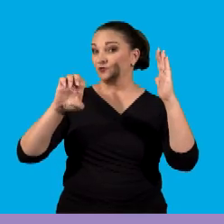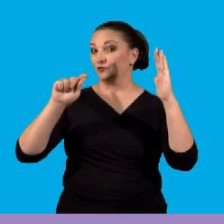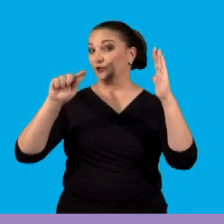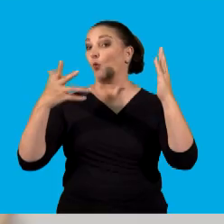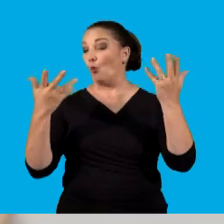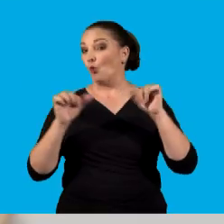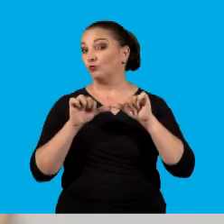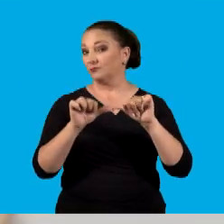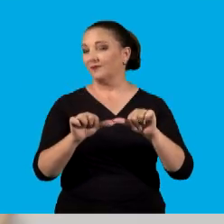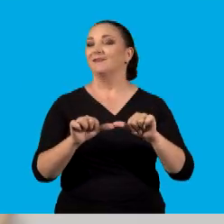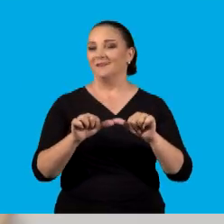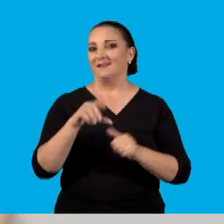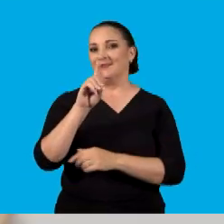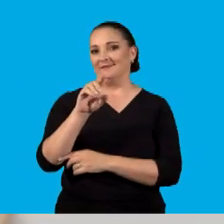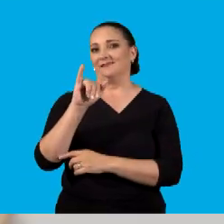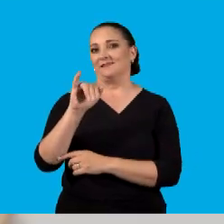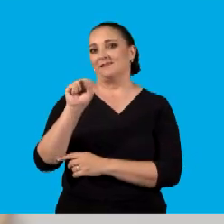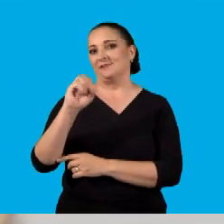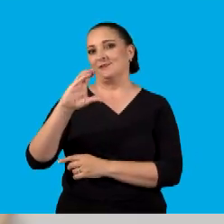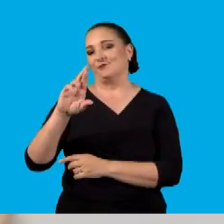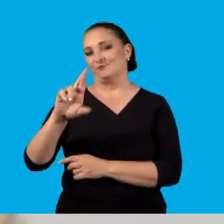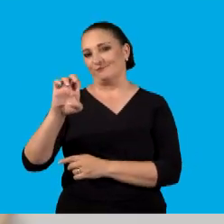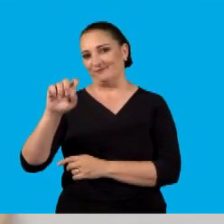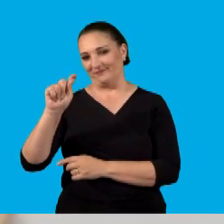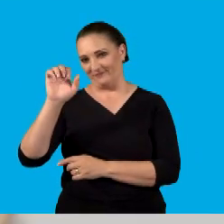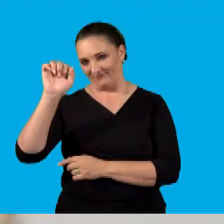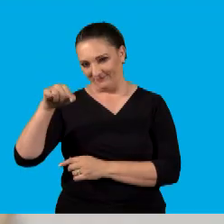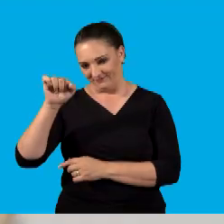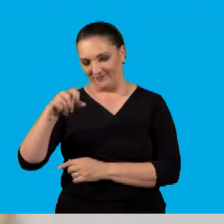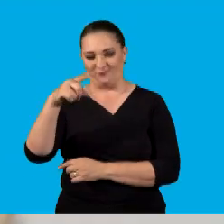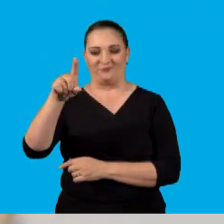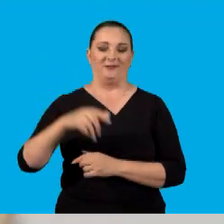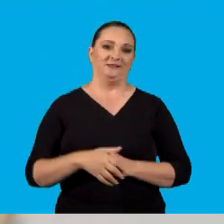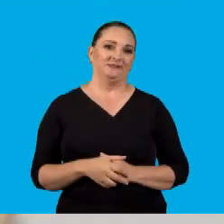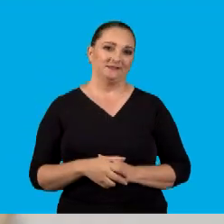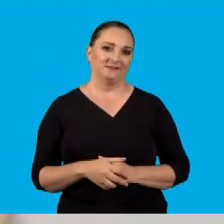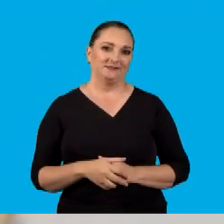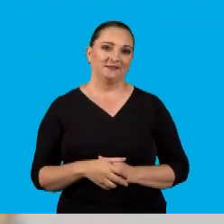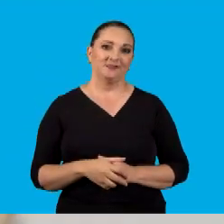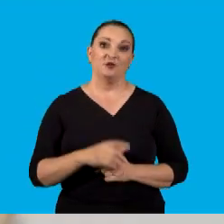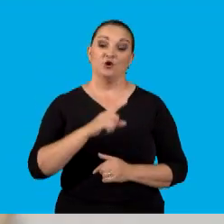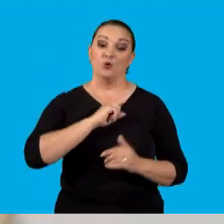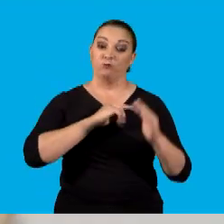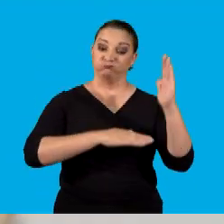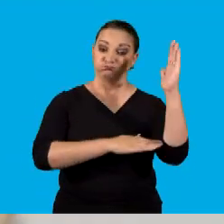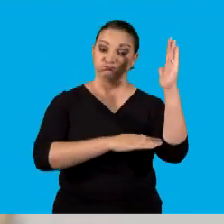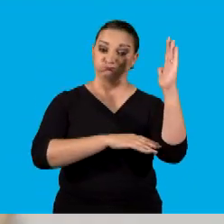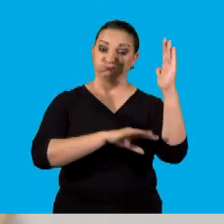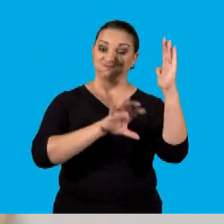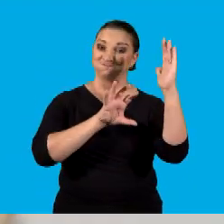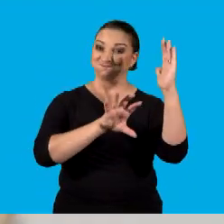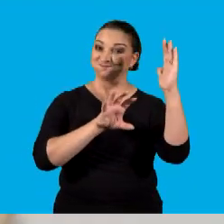data? Well, if you are thinking of discrete data, then you are absolutely correct, because